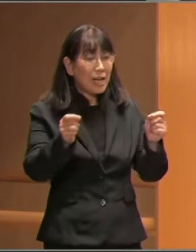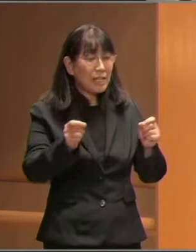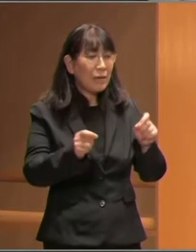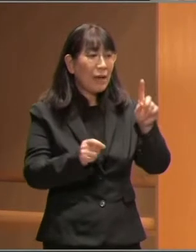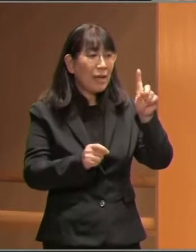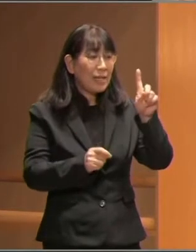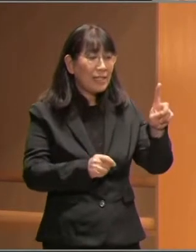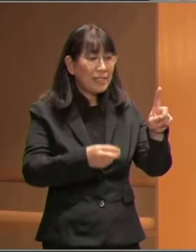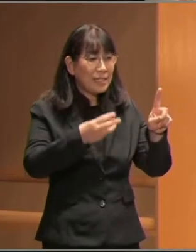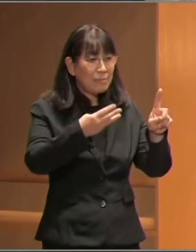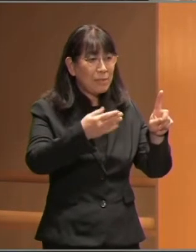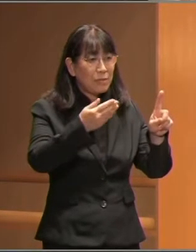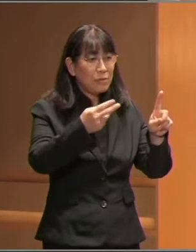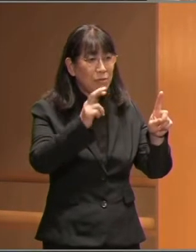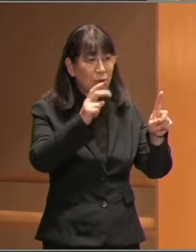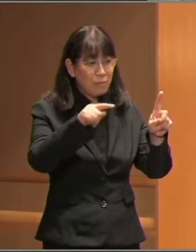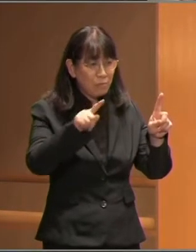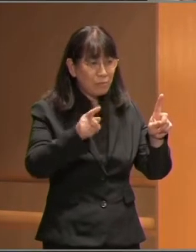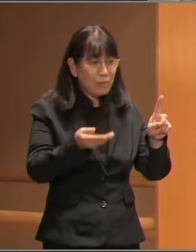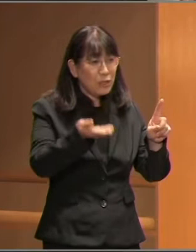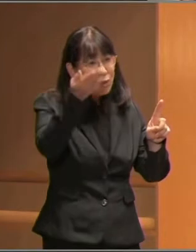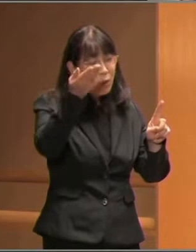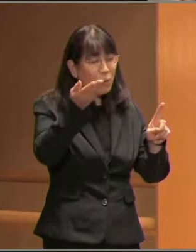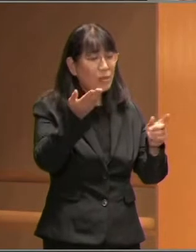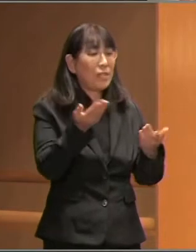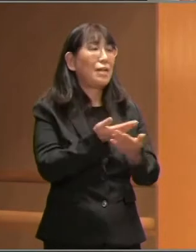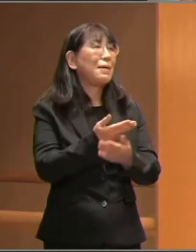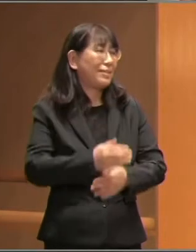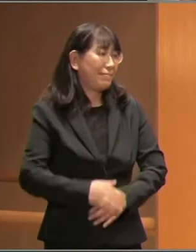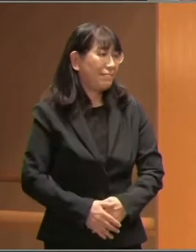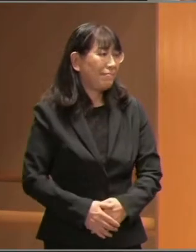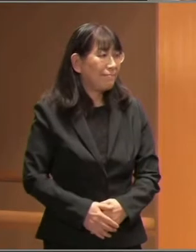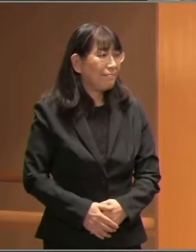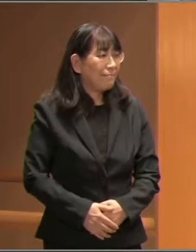length is more than 1 micrometer,